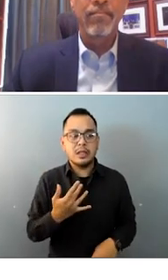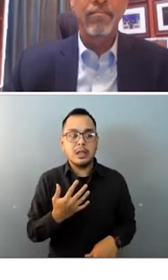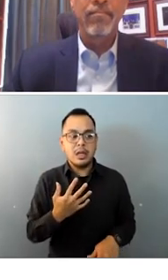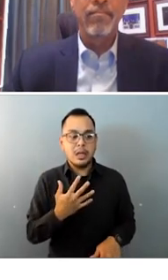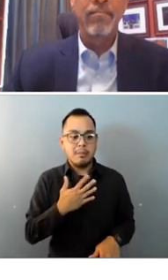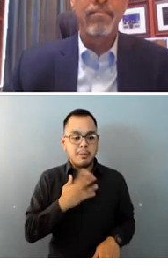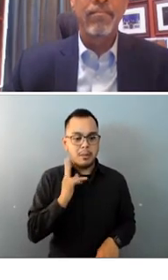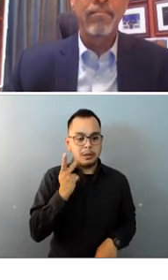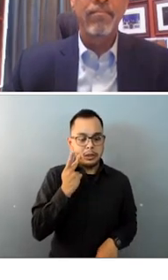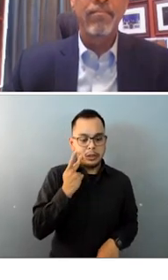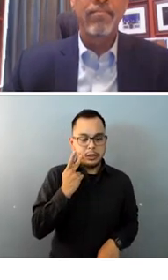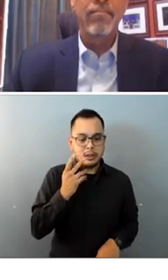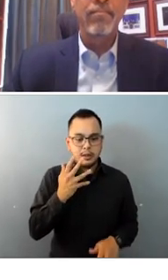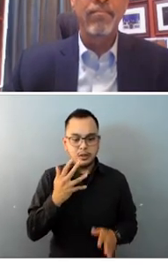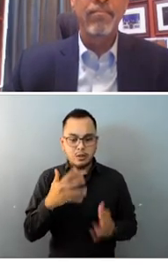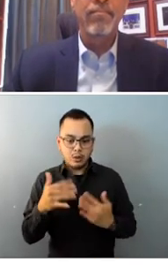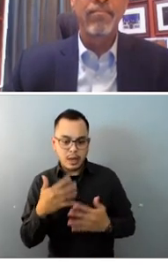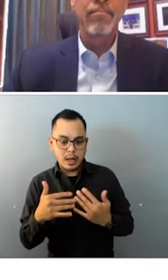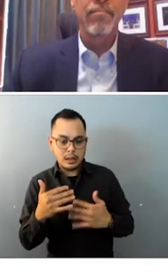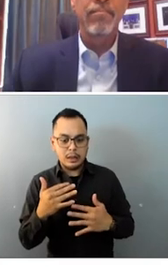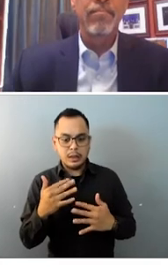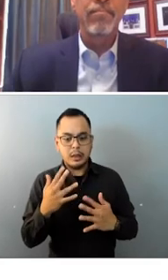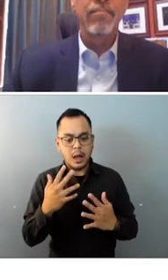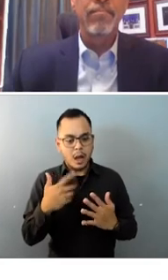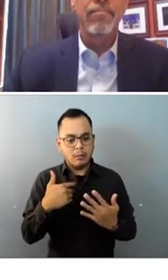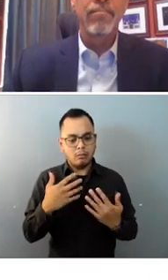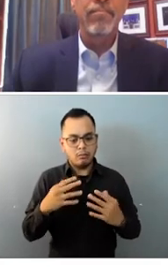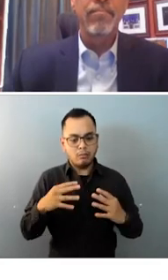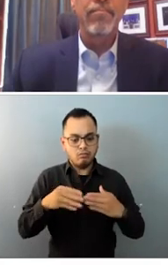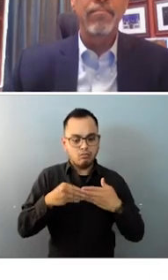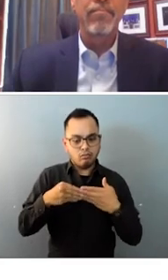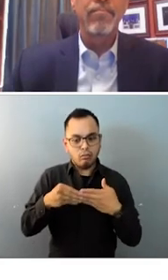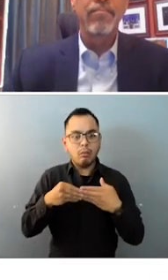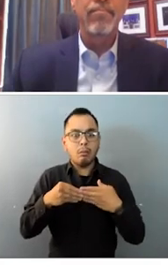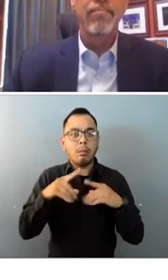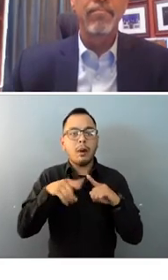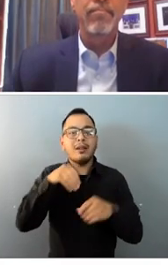positioned in one way politically or socially, and then maybe surprised about their